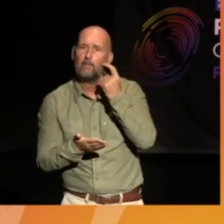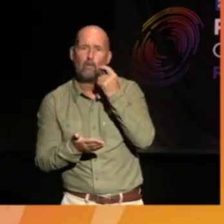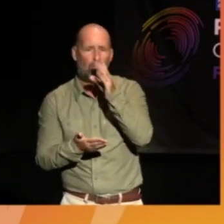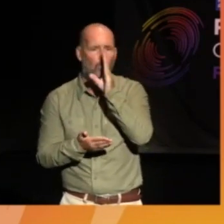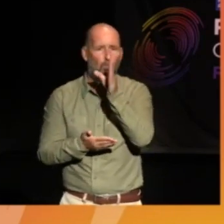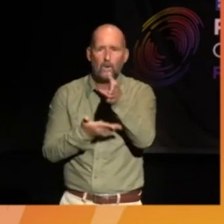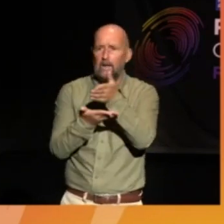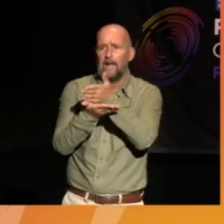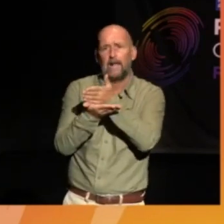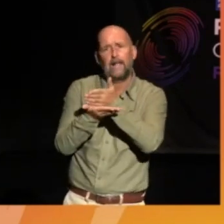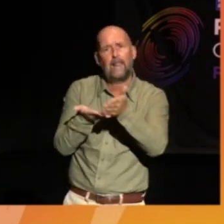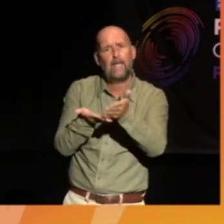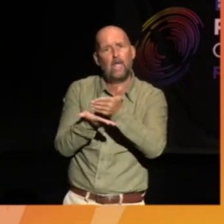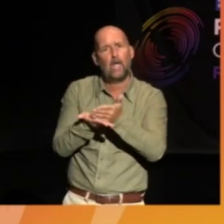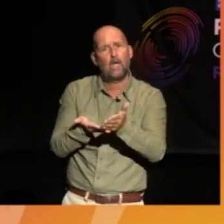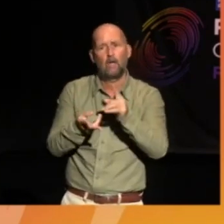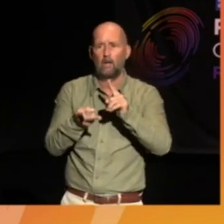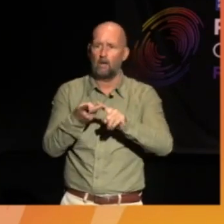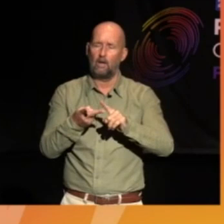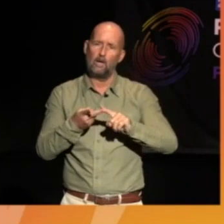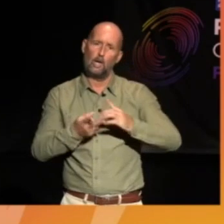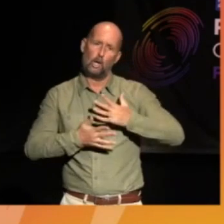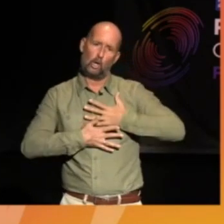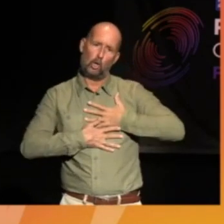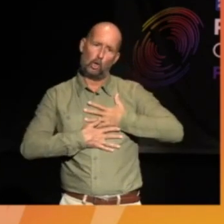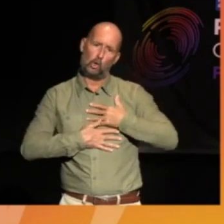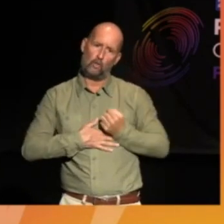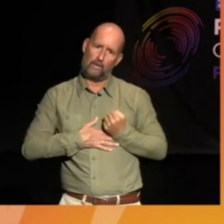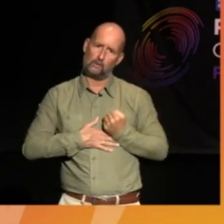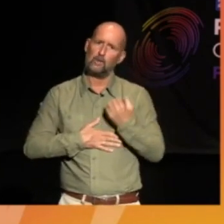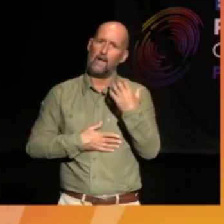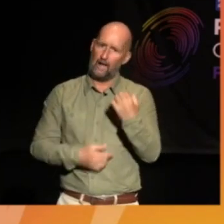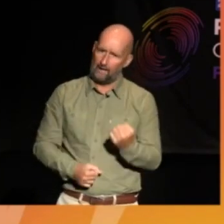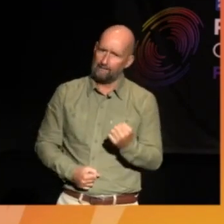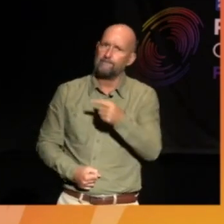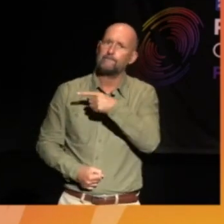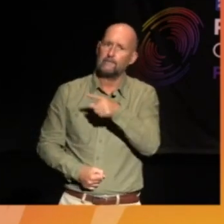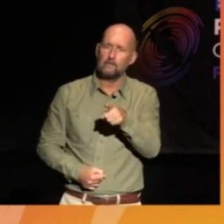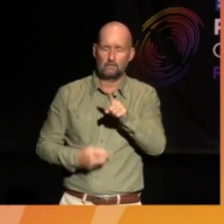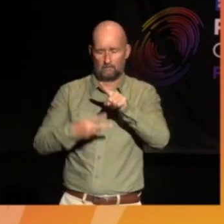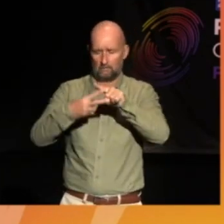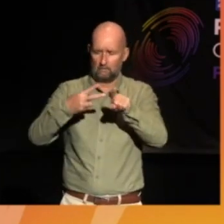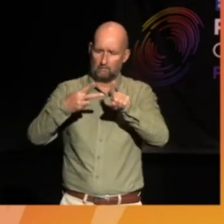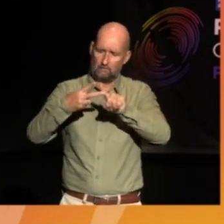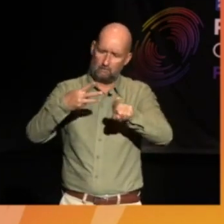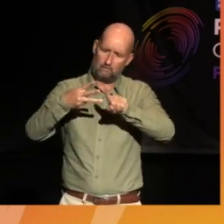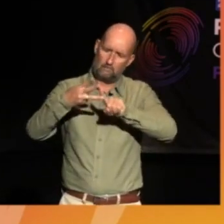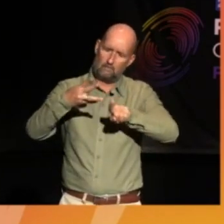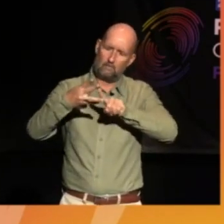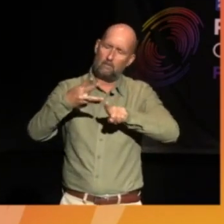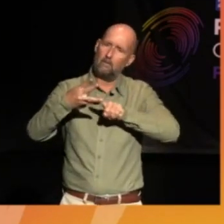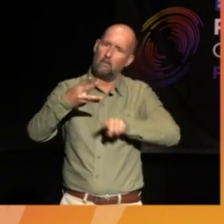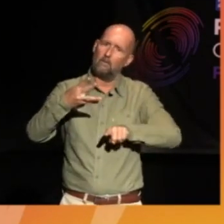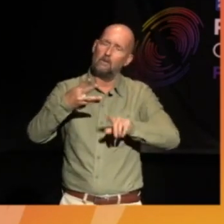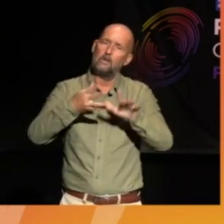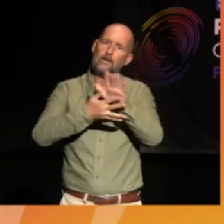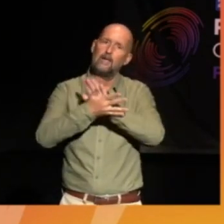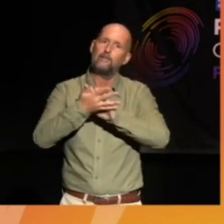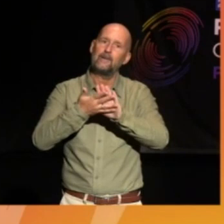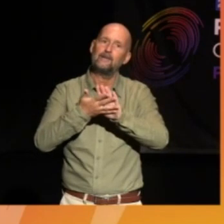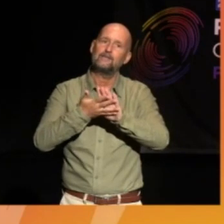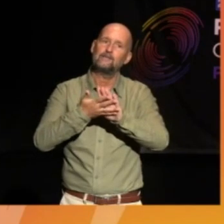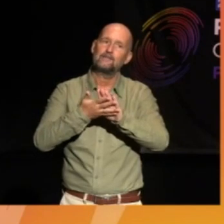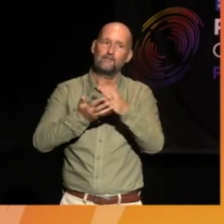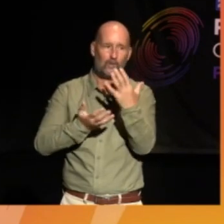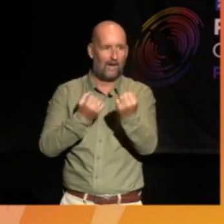if somebody is compassionate for others, then it means that there is a child inside